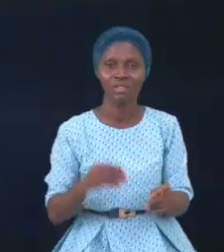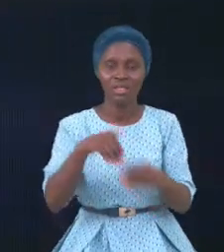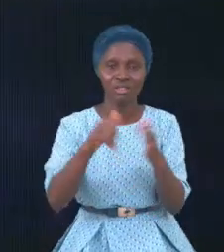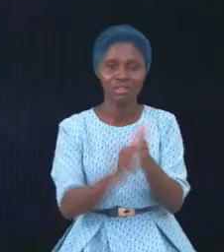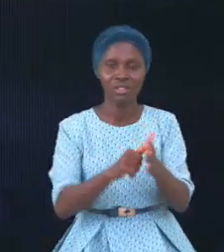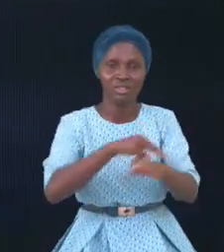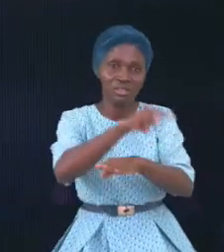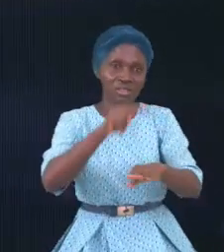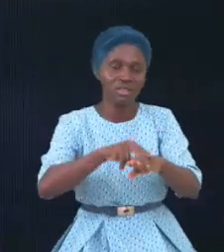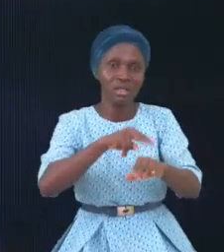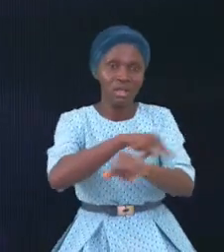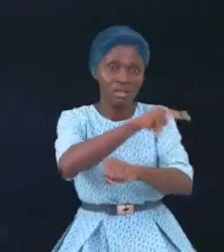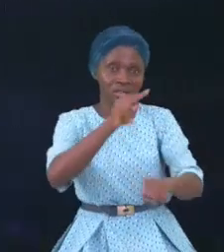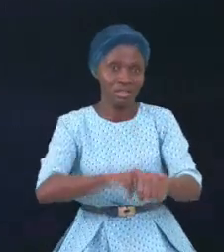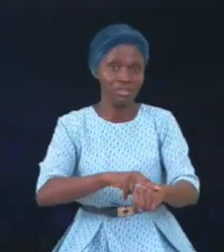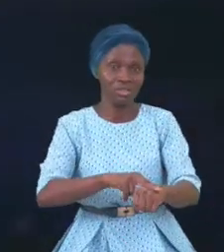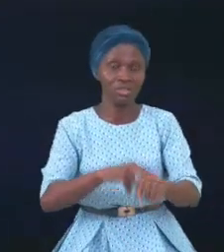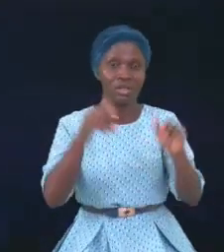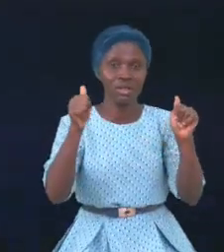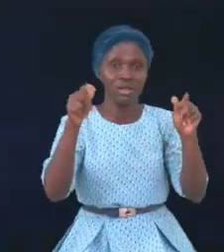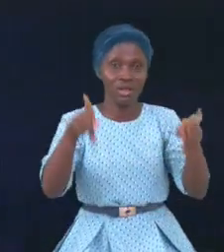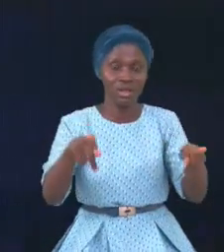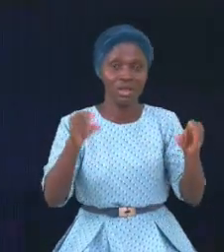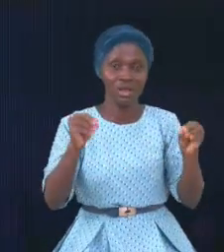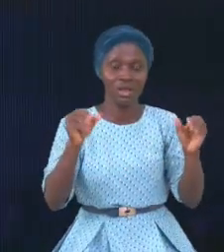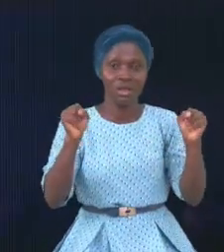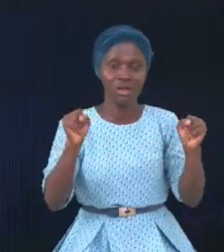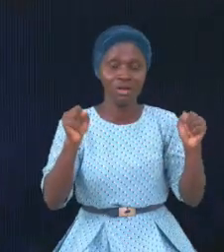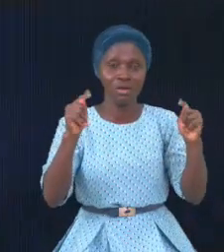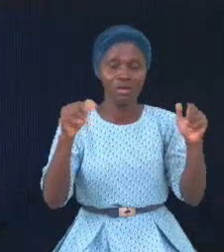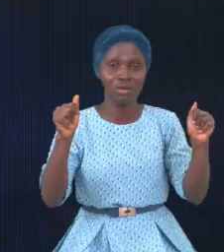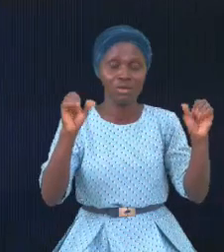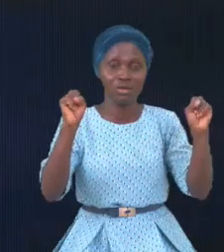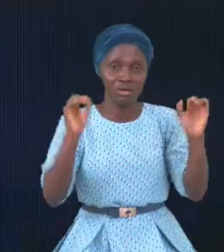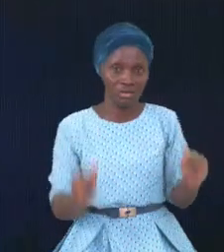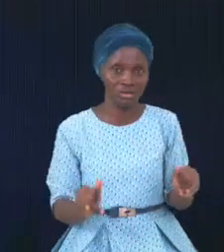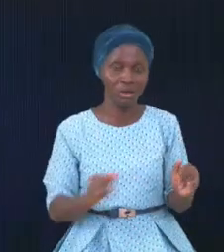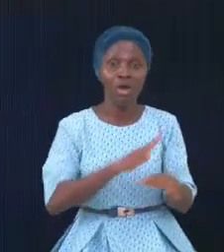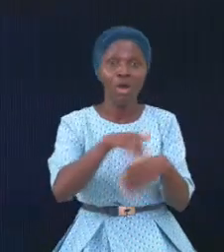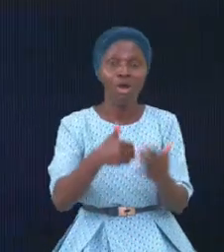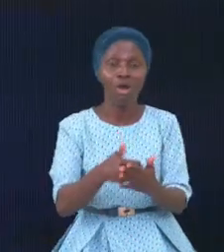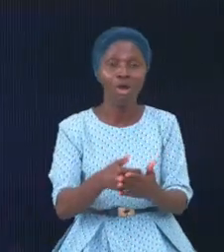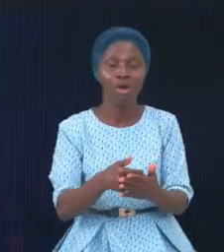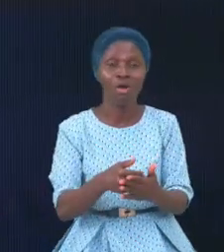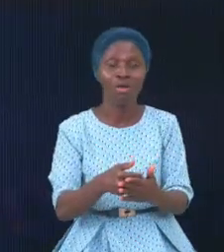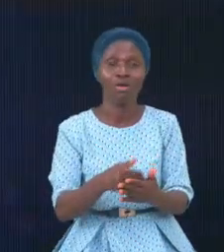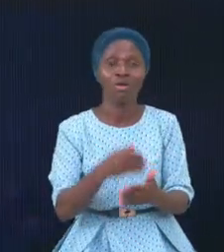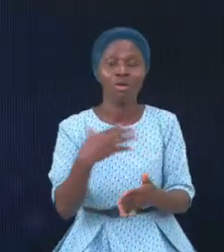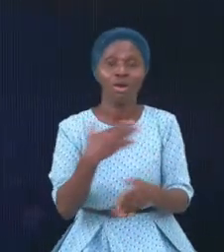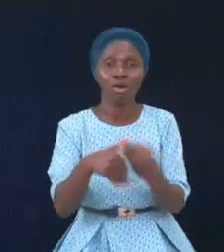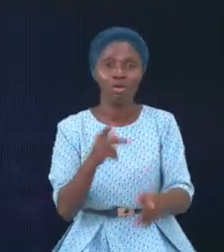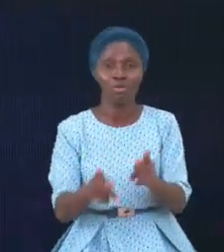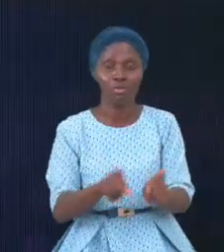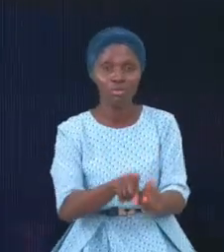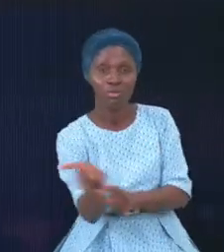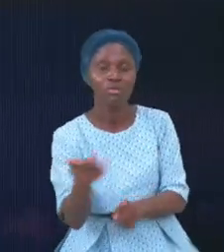that they all went away from God, Joshua distinguished himself, separated himself. He